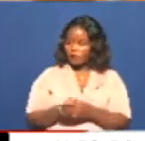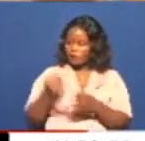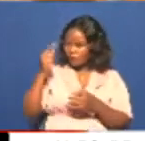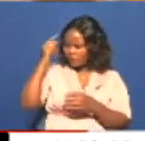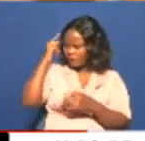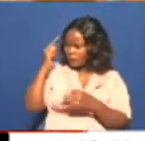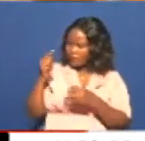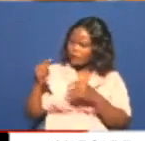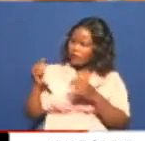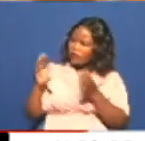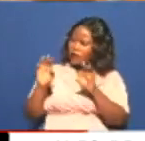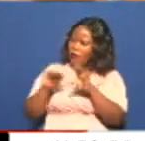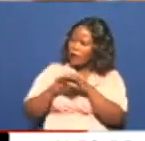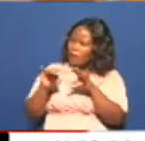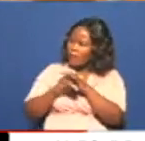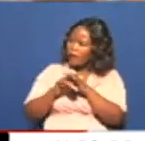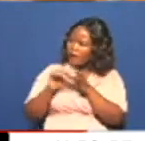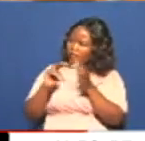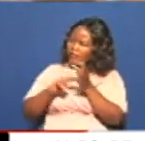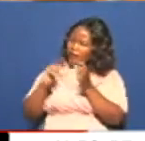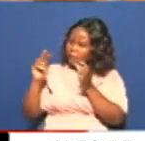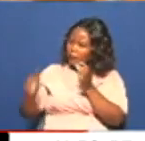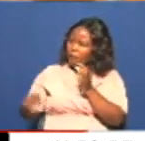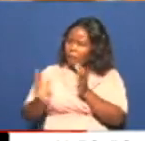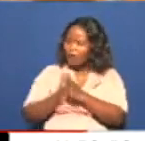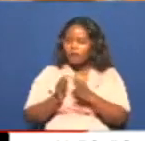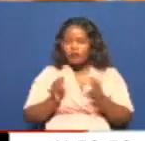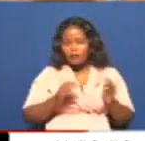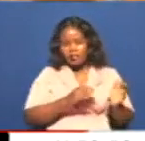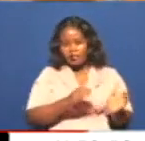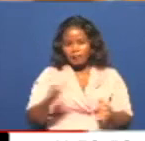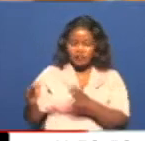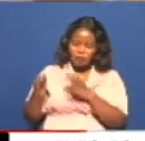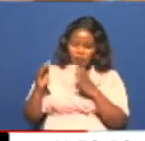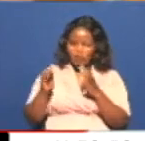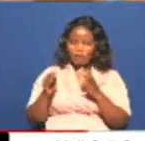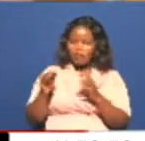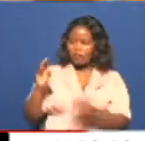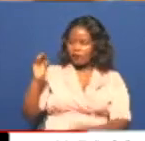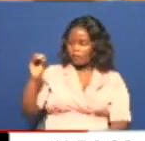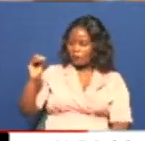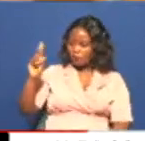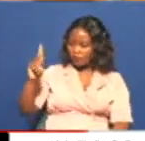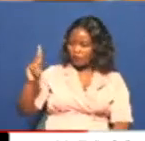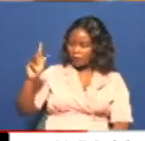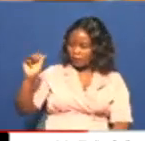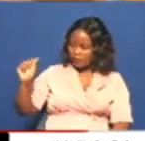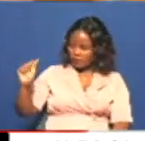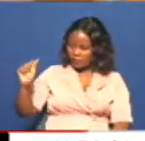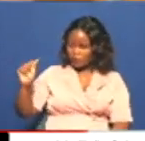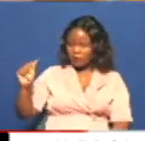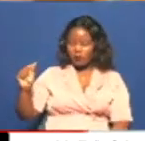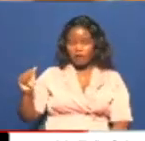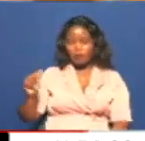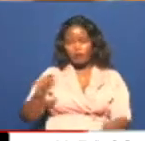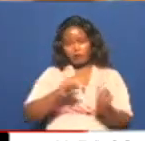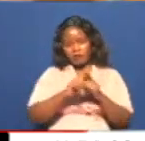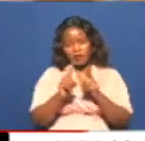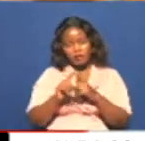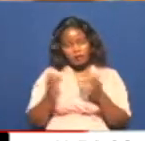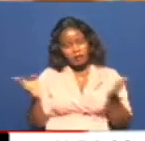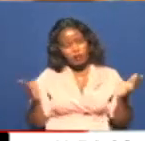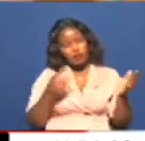and alignments, okay, they will decide, they have a meeting where they will sit down and talk about who